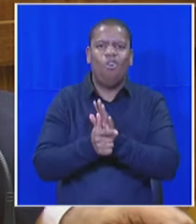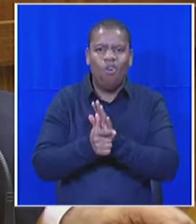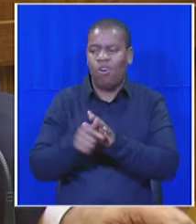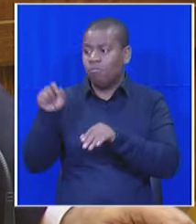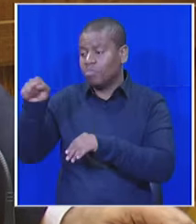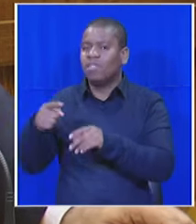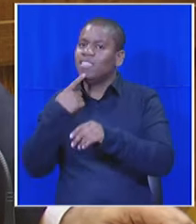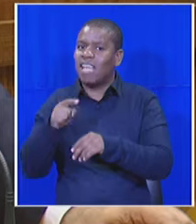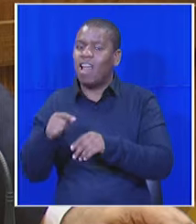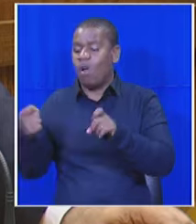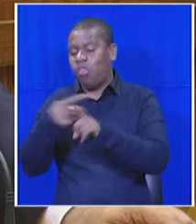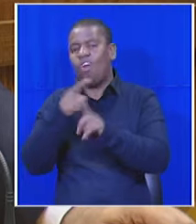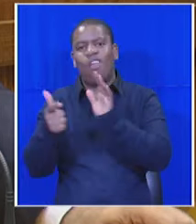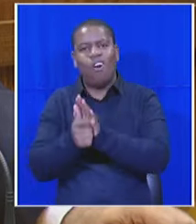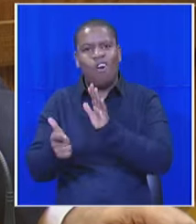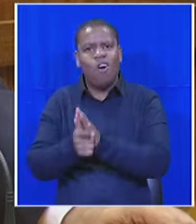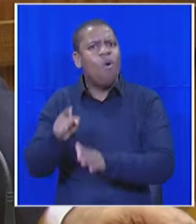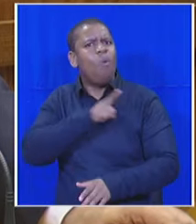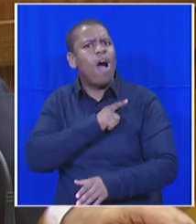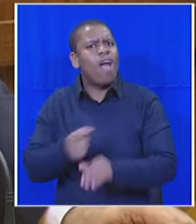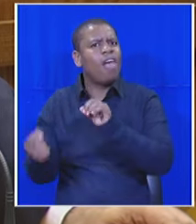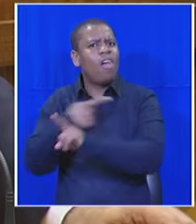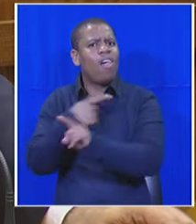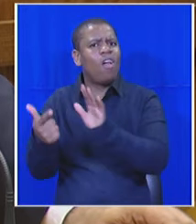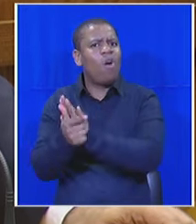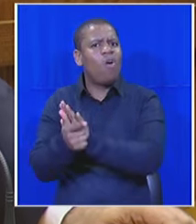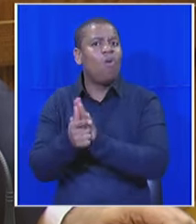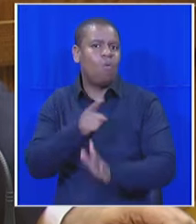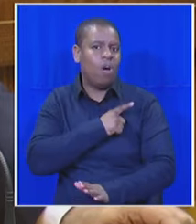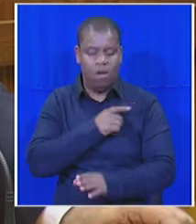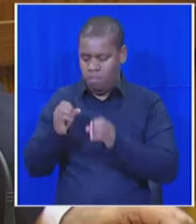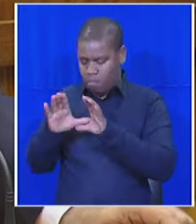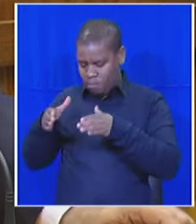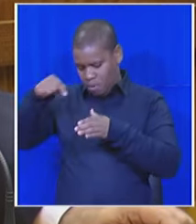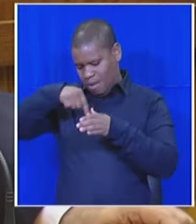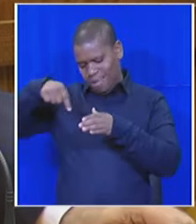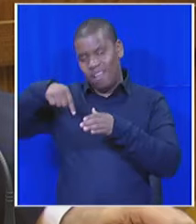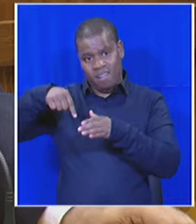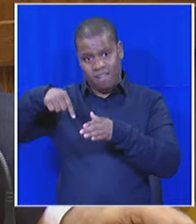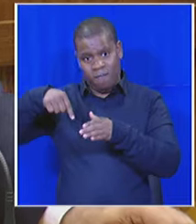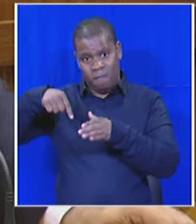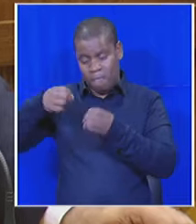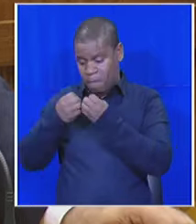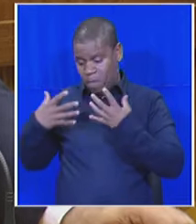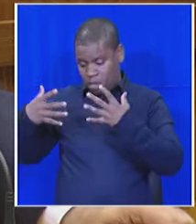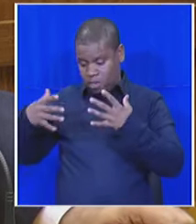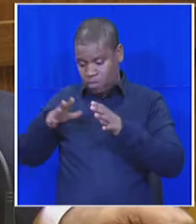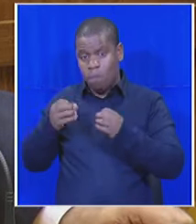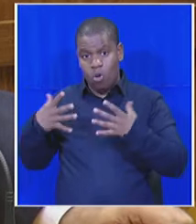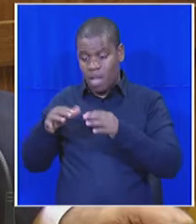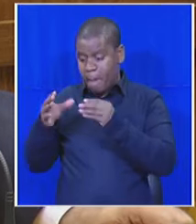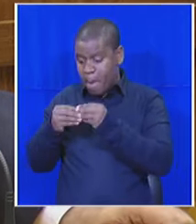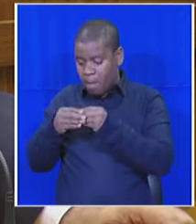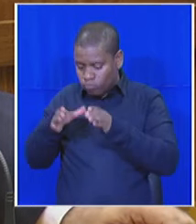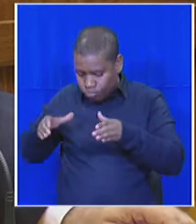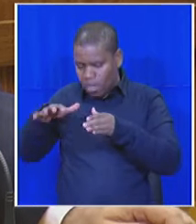to be unlawful. And why were they unlawful? Because the ANC majority were misused to protect the President in the Nkandla